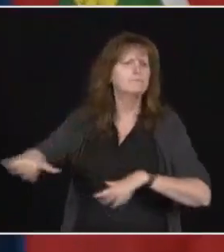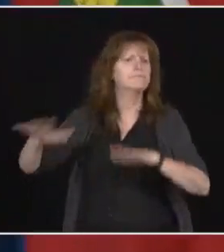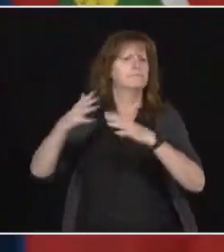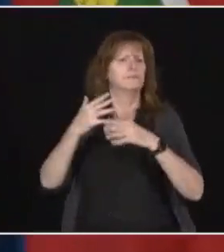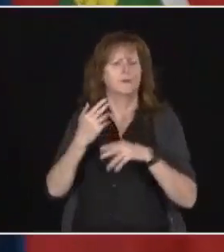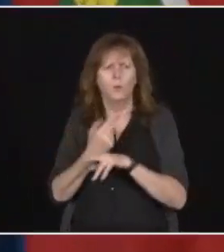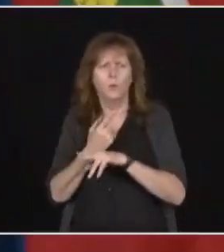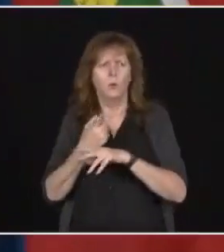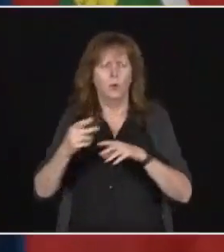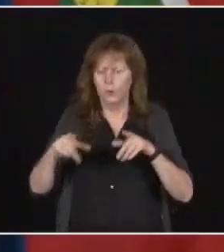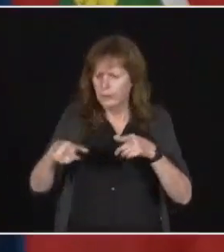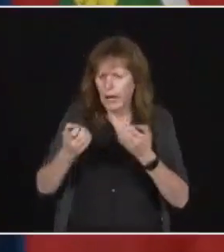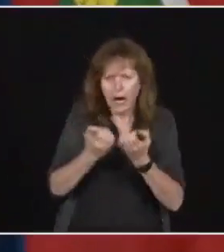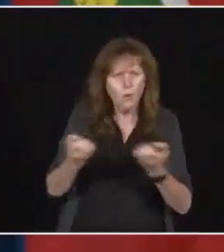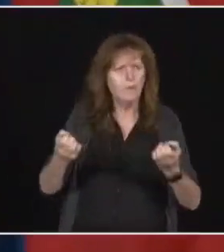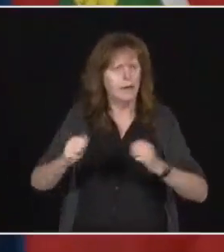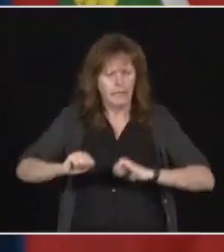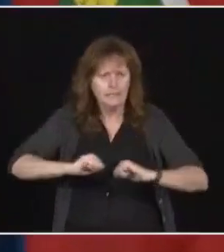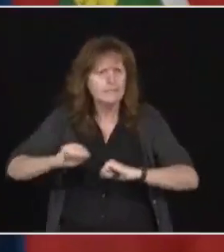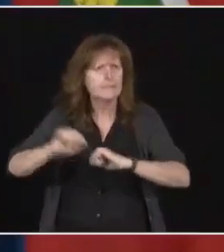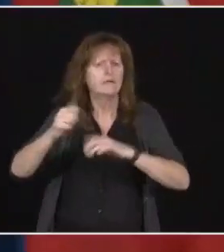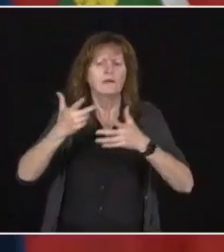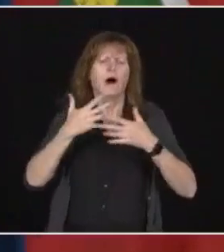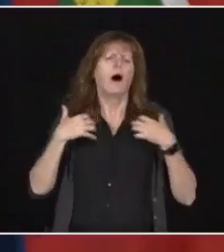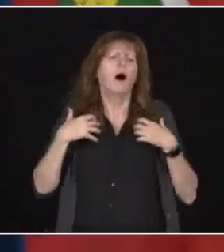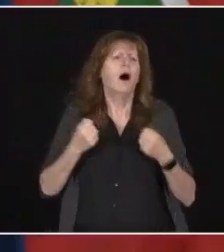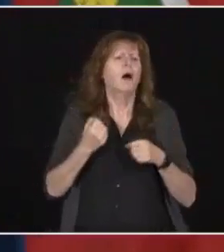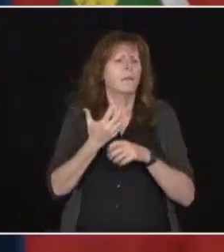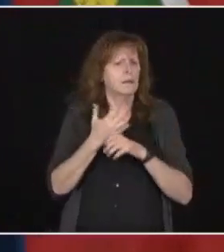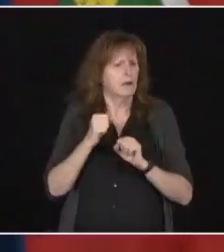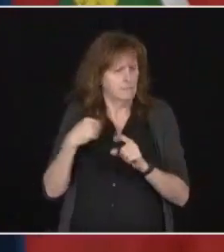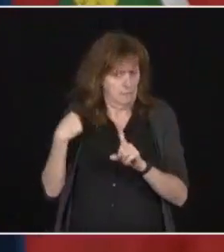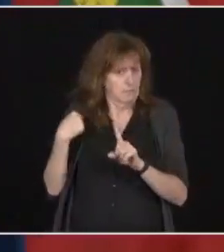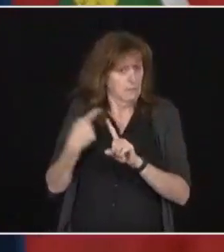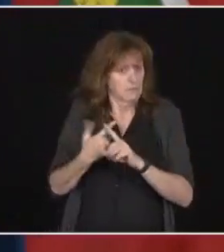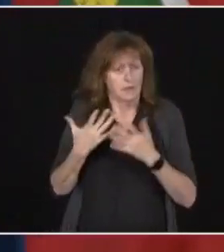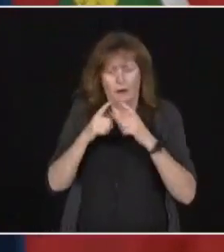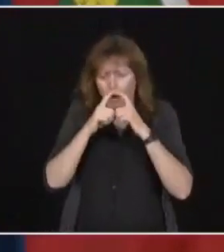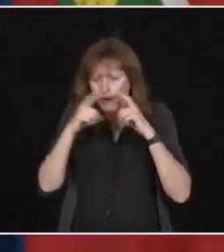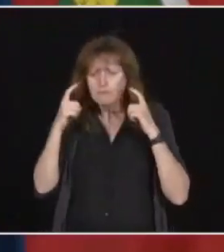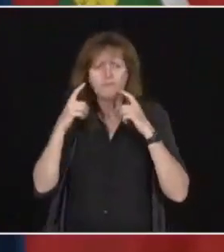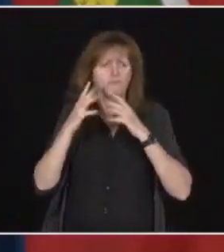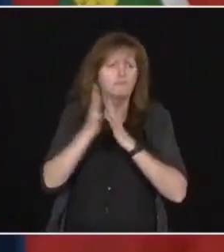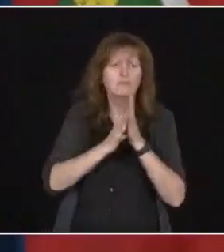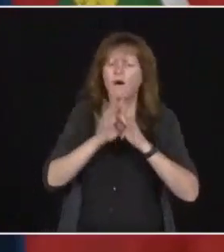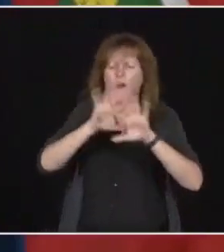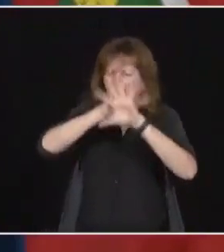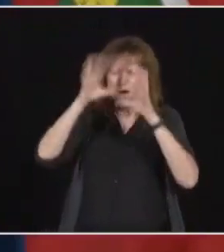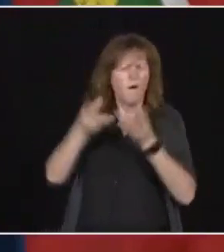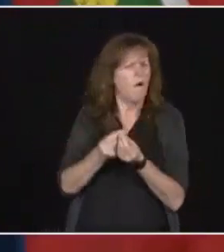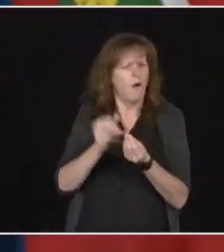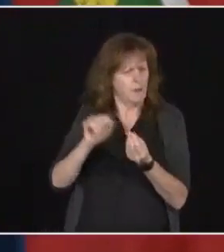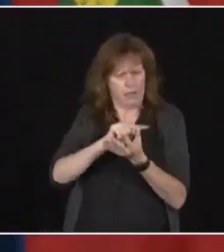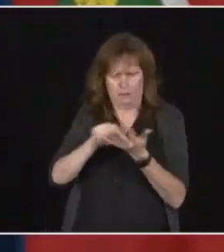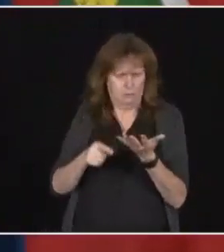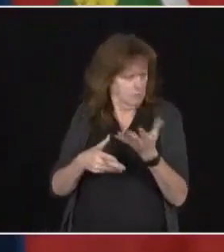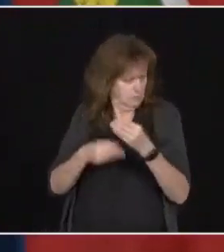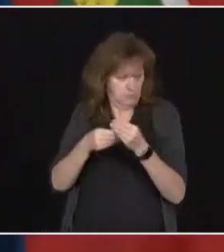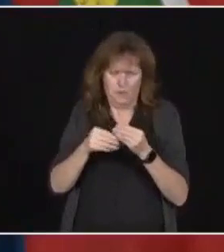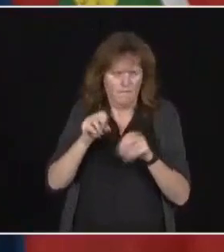All of the usual health and safety protocols that we've been speaking about since the beginning will be in place. There will also be one of the most unique elements of